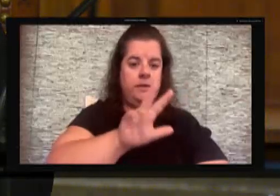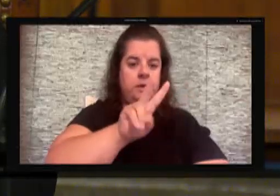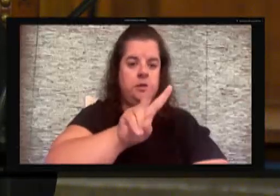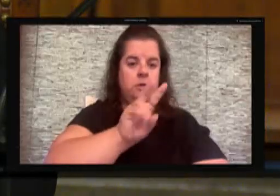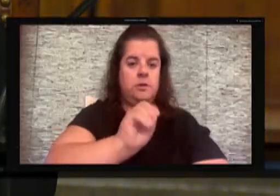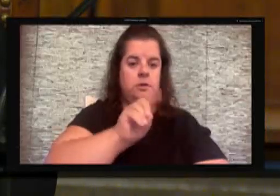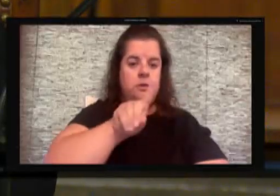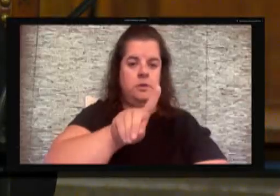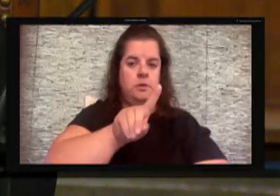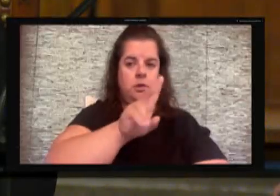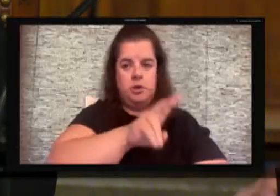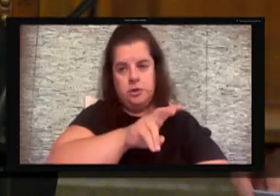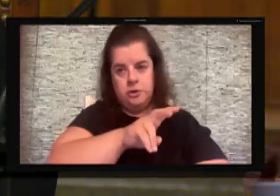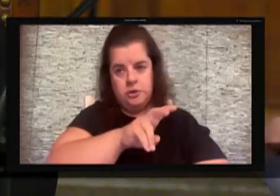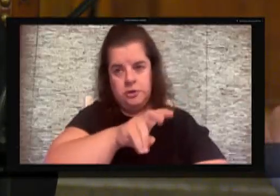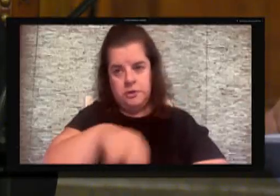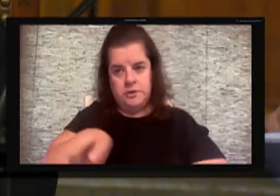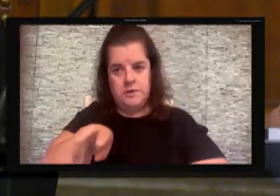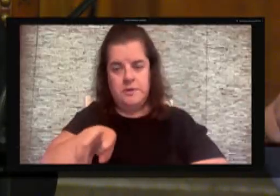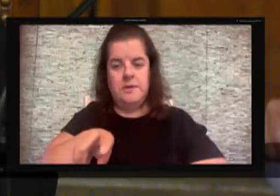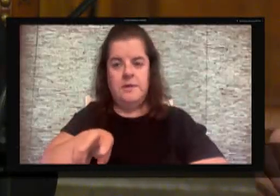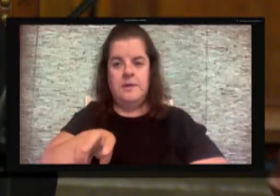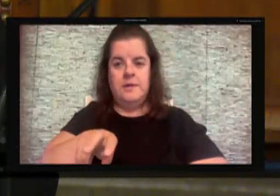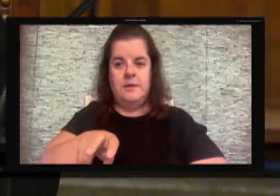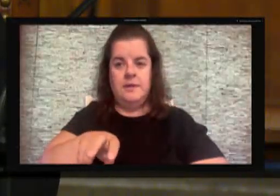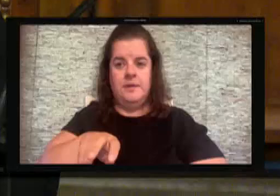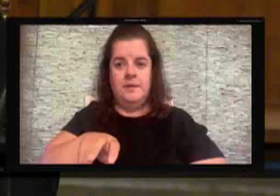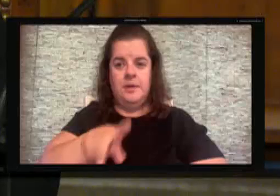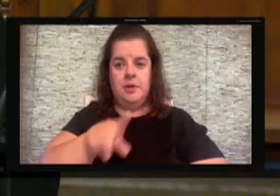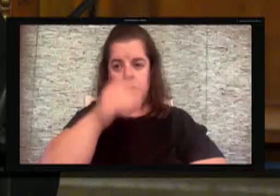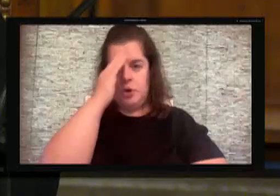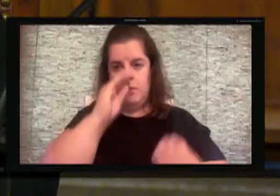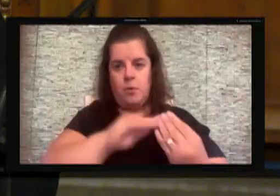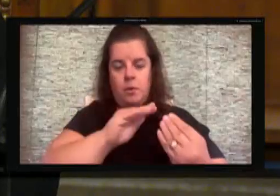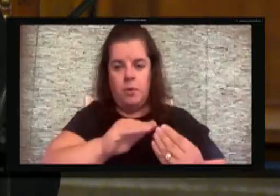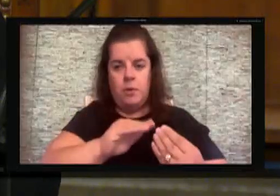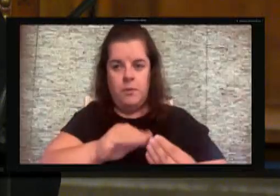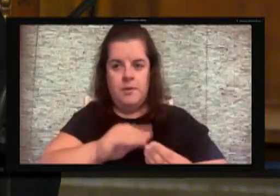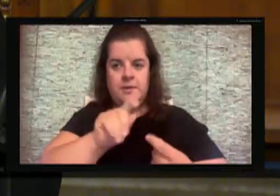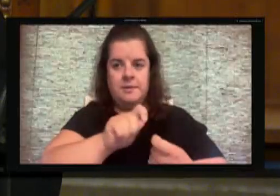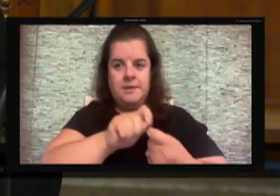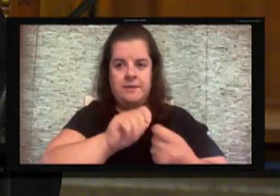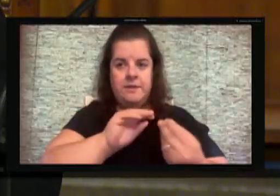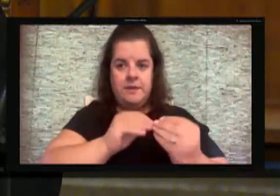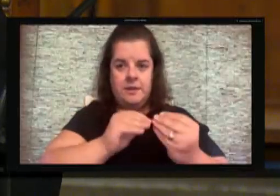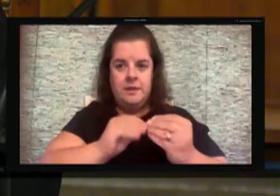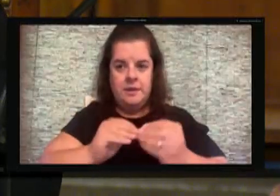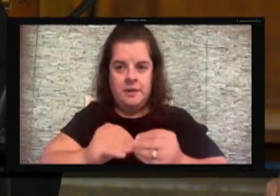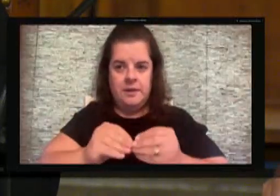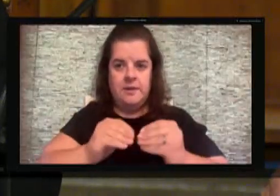10300.552.01, and just for note, in database systems, when you get more and more specificity, you get longer and longer and longer